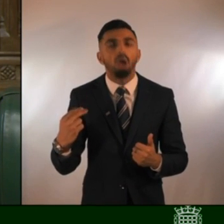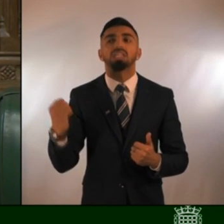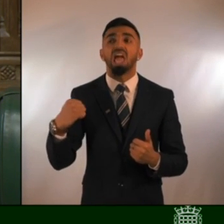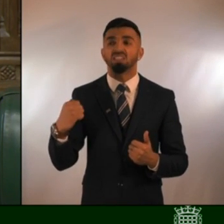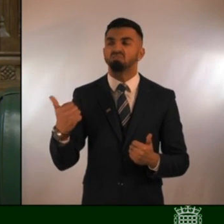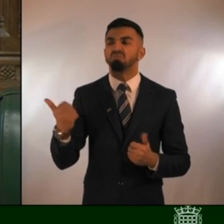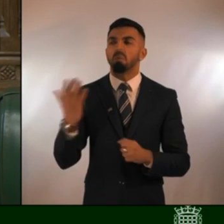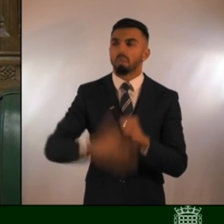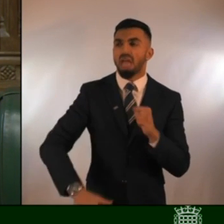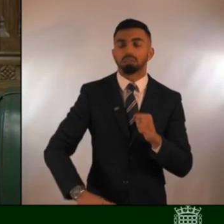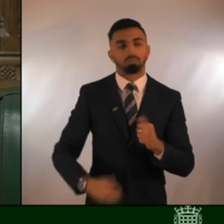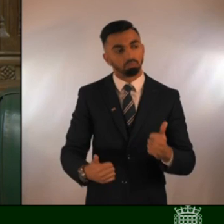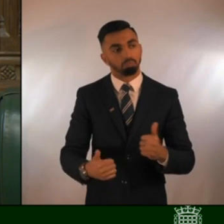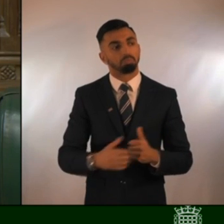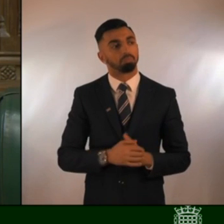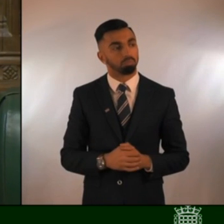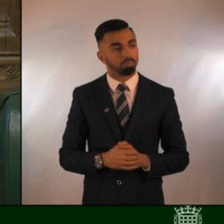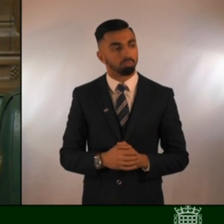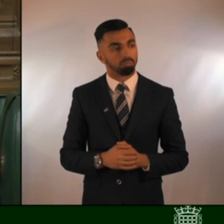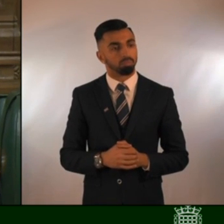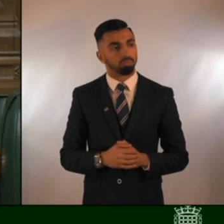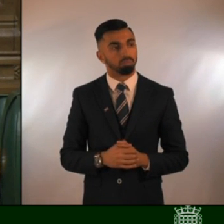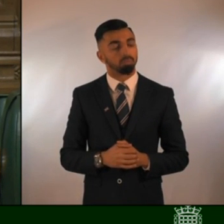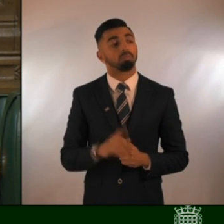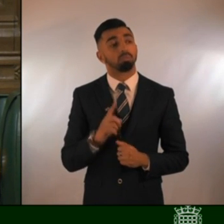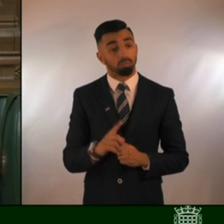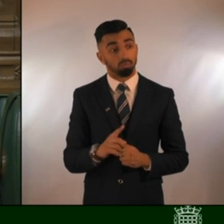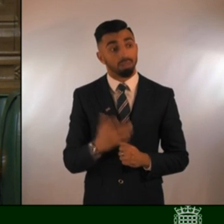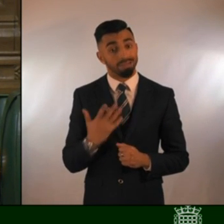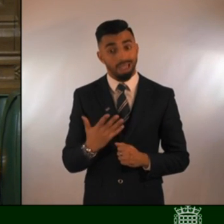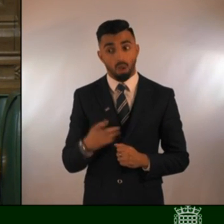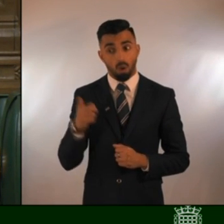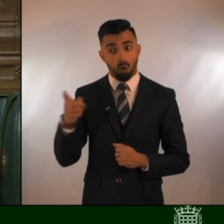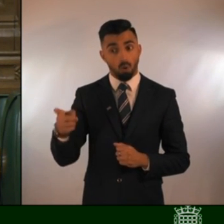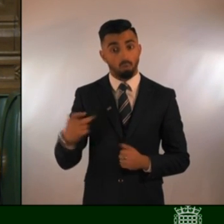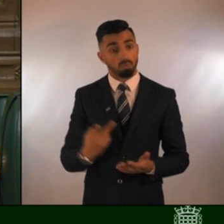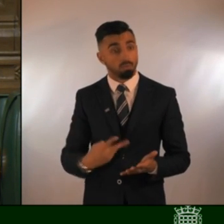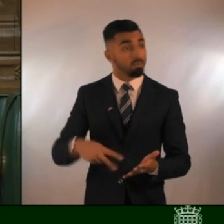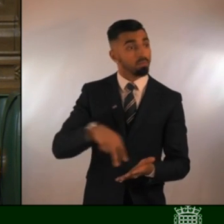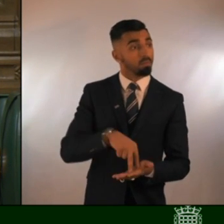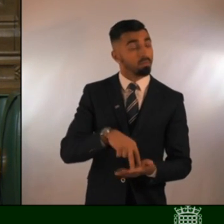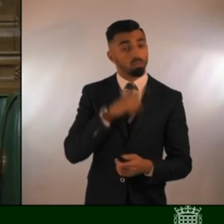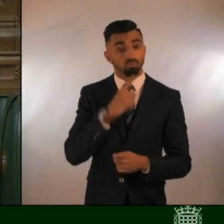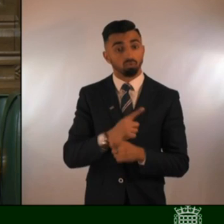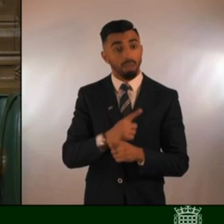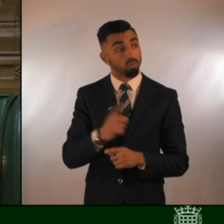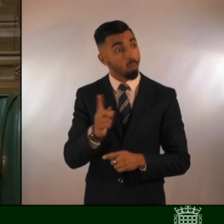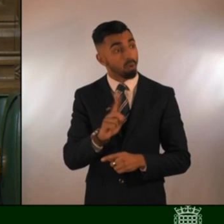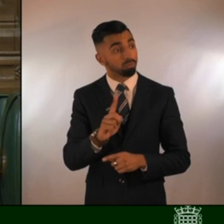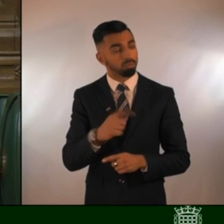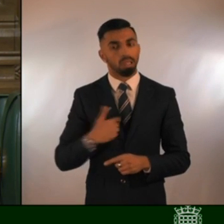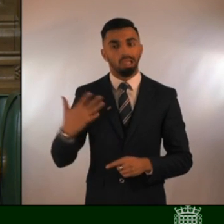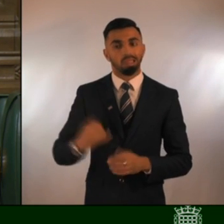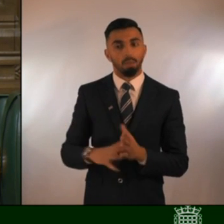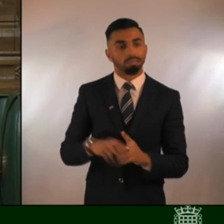ayes have it. We now come to the motion entitled Income Tax Charge. It's on this